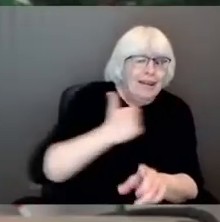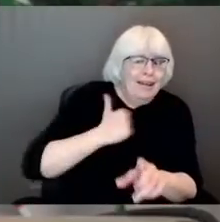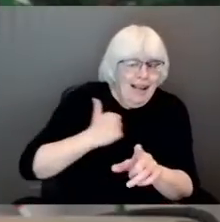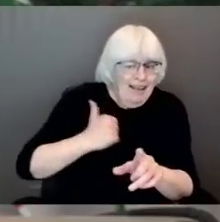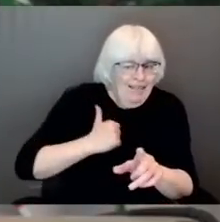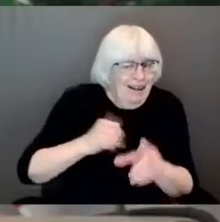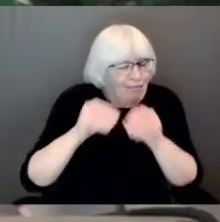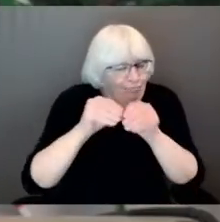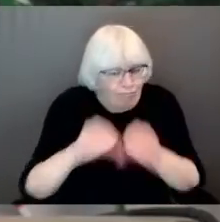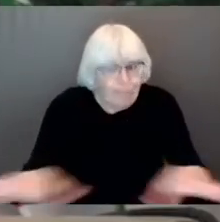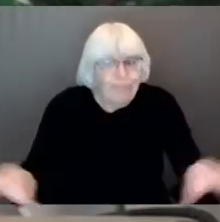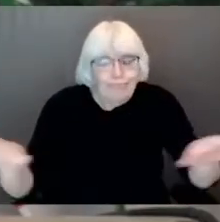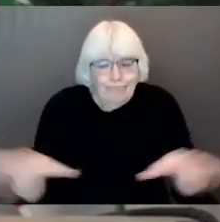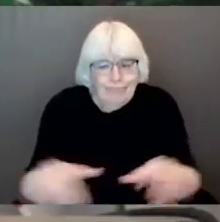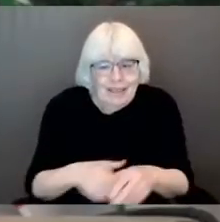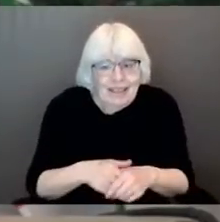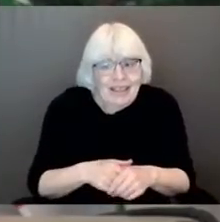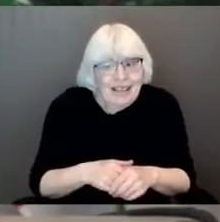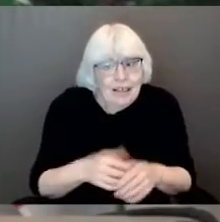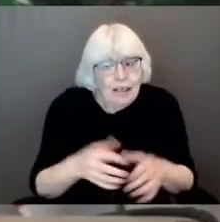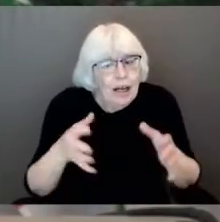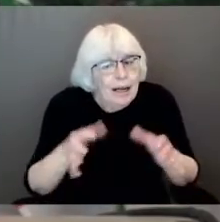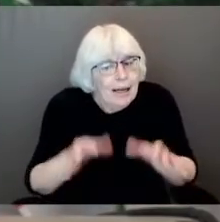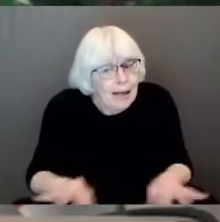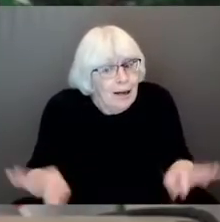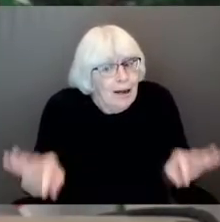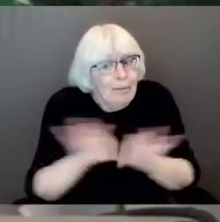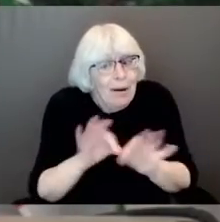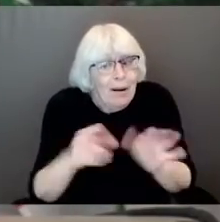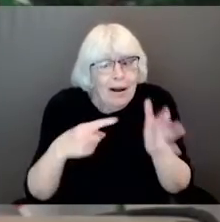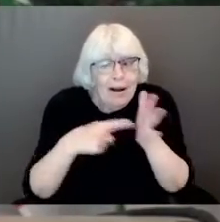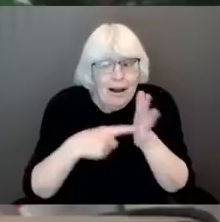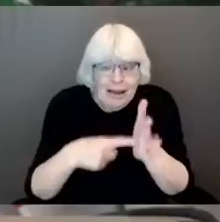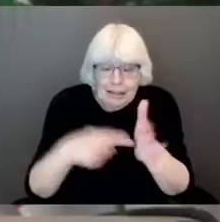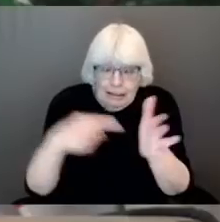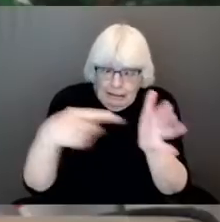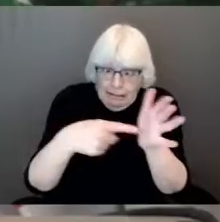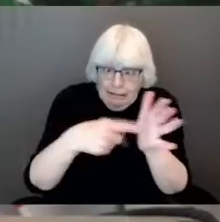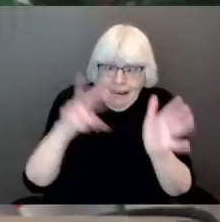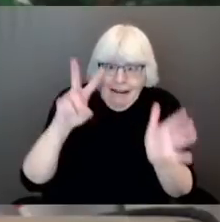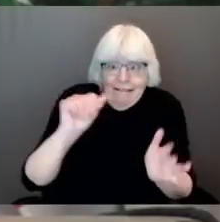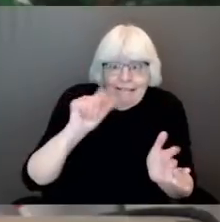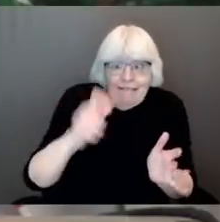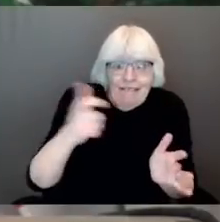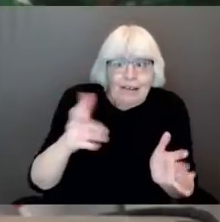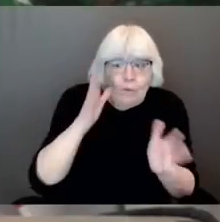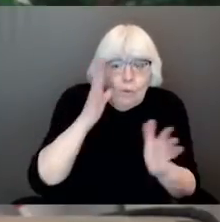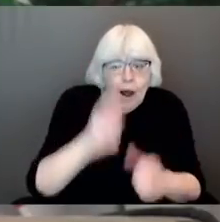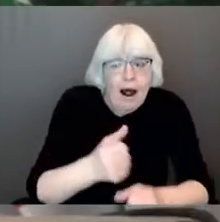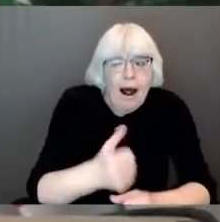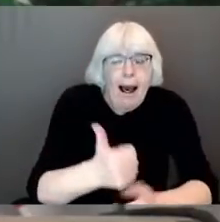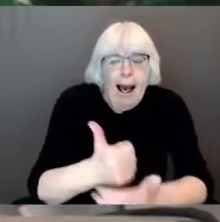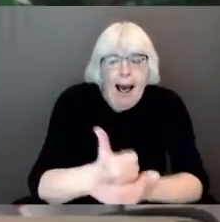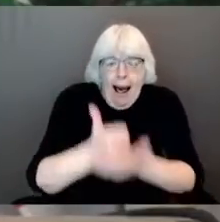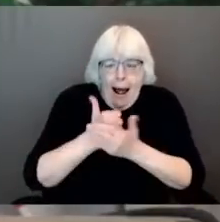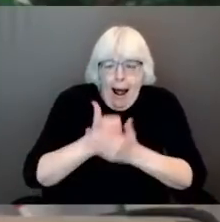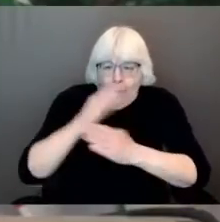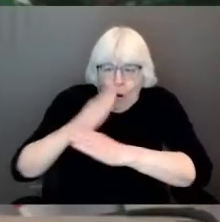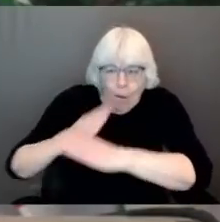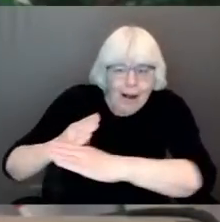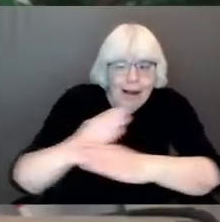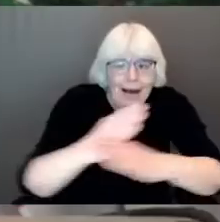us prevent having to implement further restrictions and keep our children participating in sports